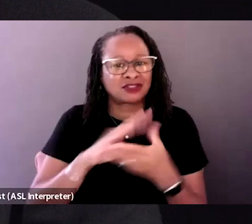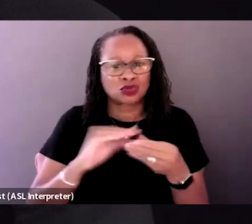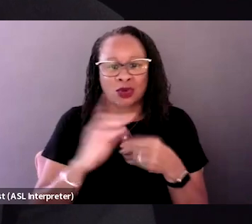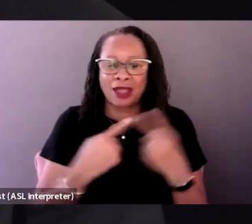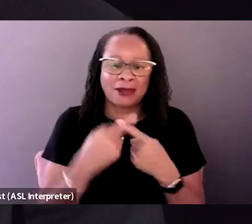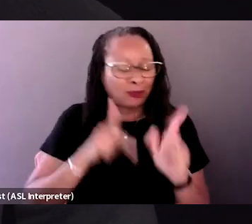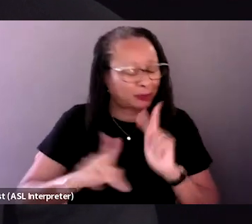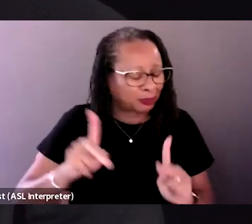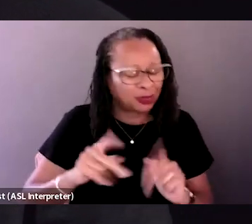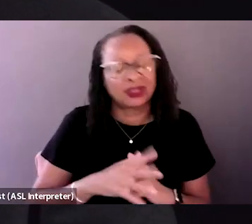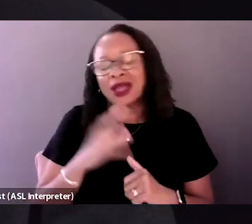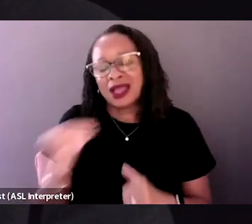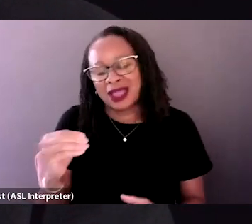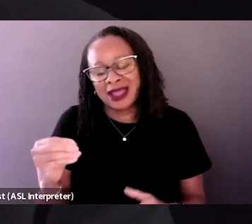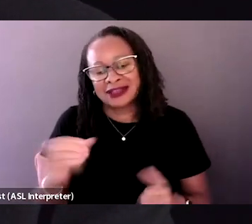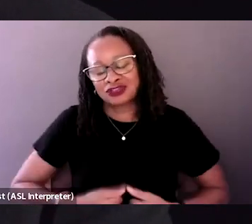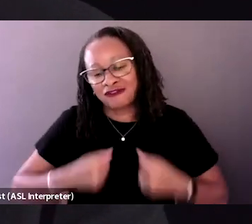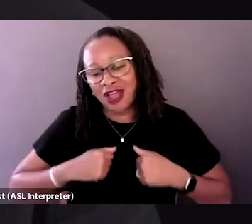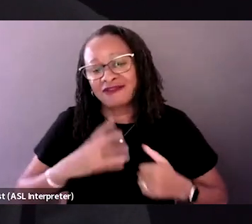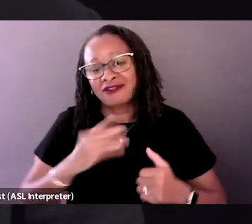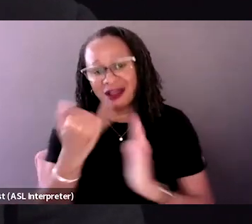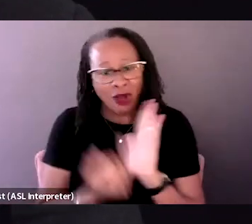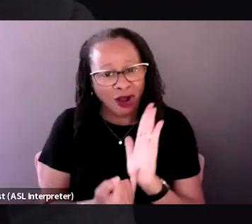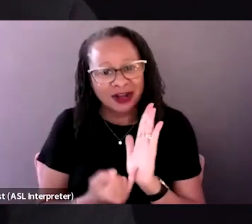about people